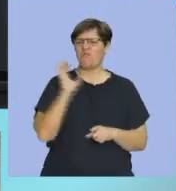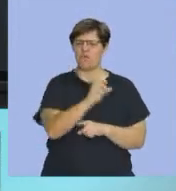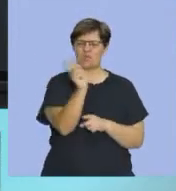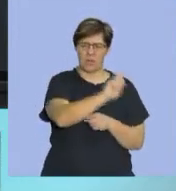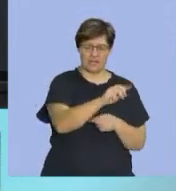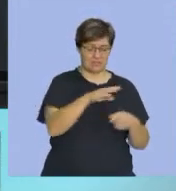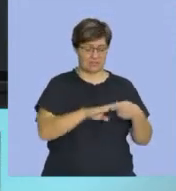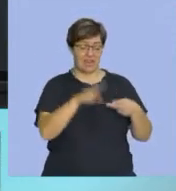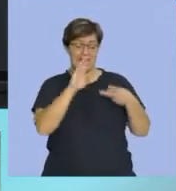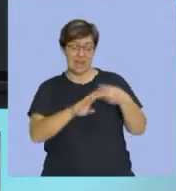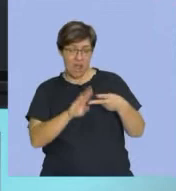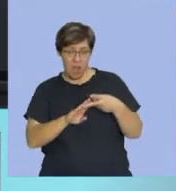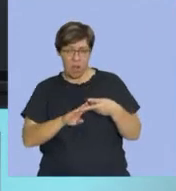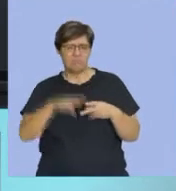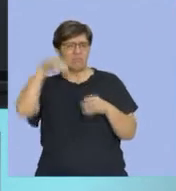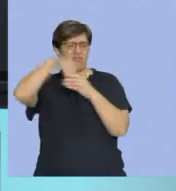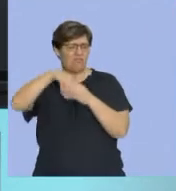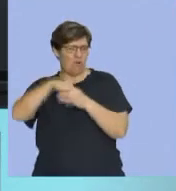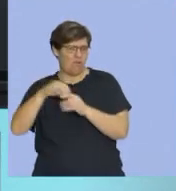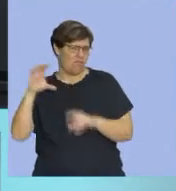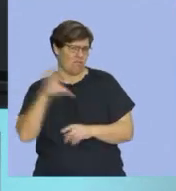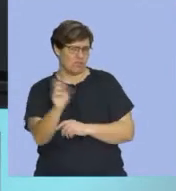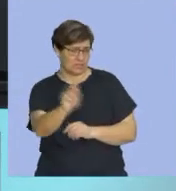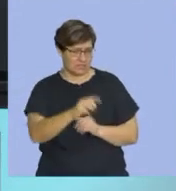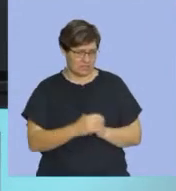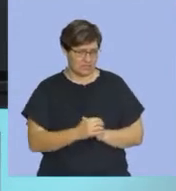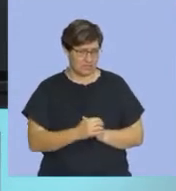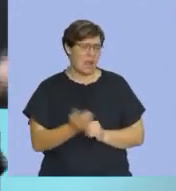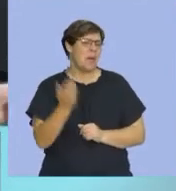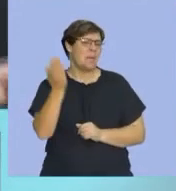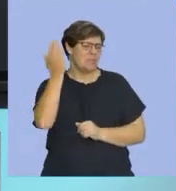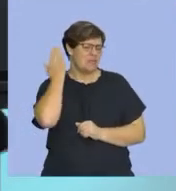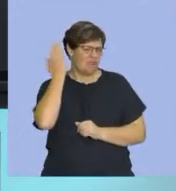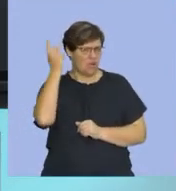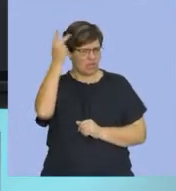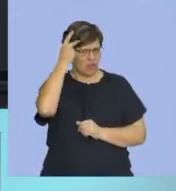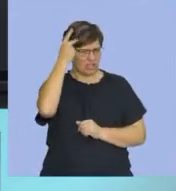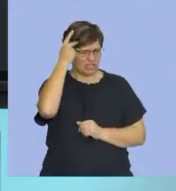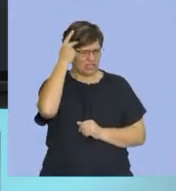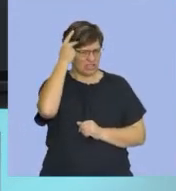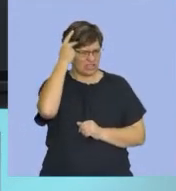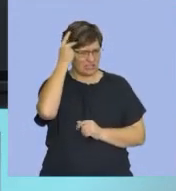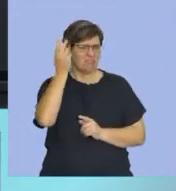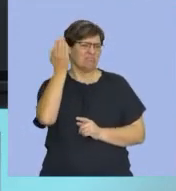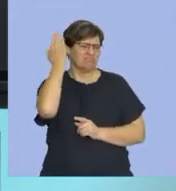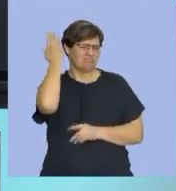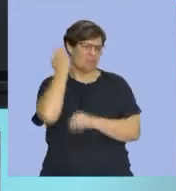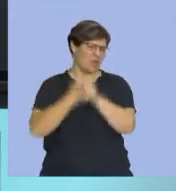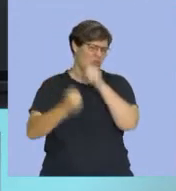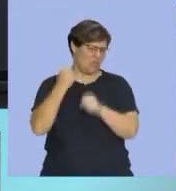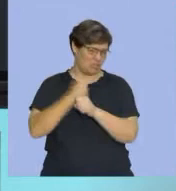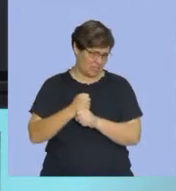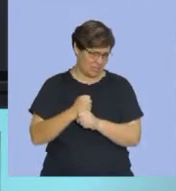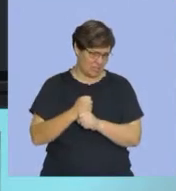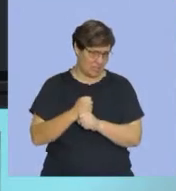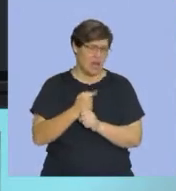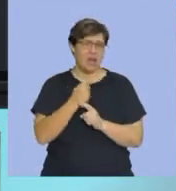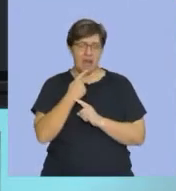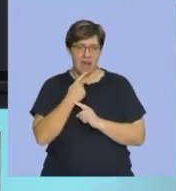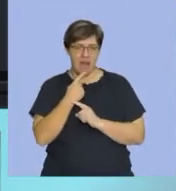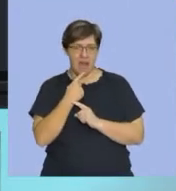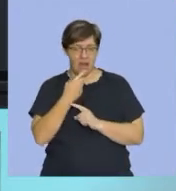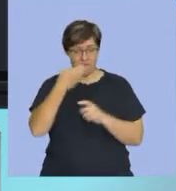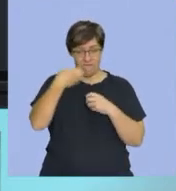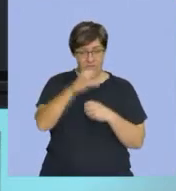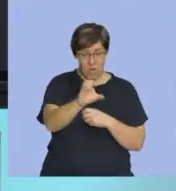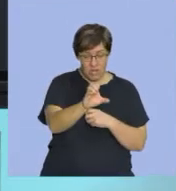get to components, and we're going to rely on a little bit of previous knowledge from previous years, and we're going to break our